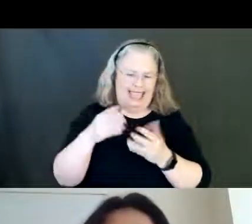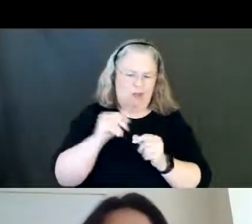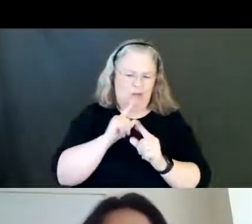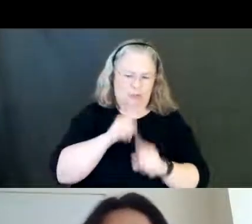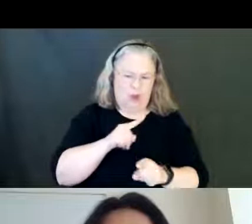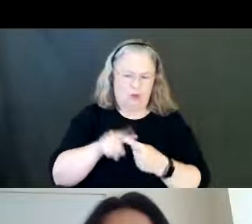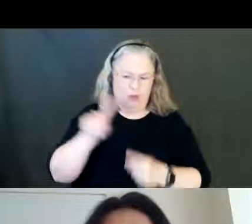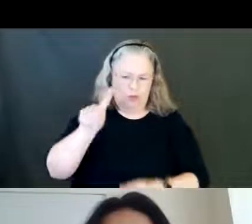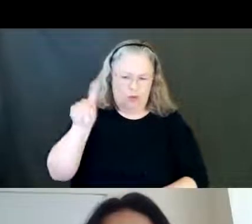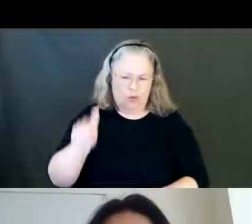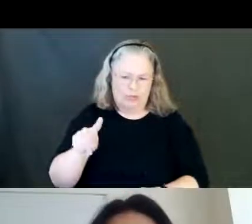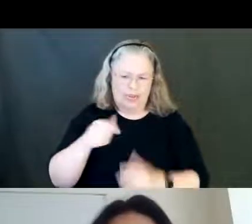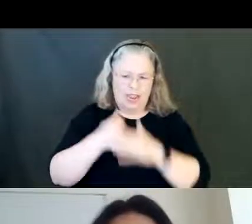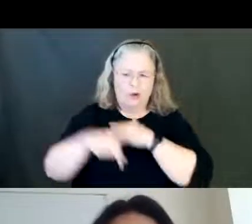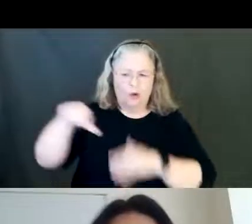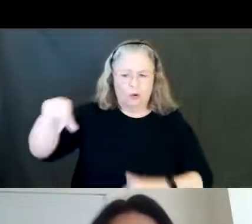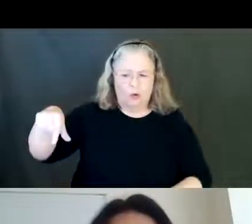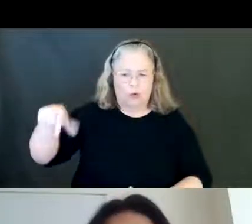well.